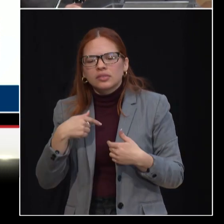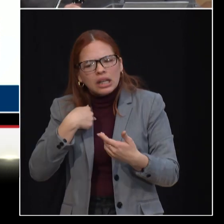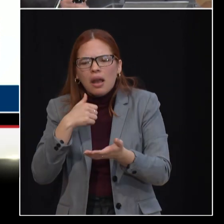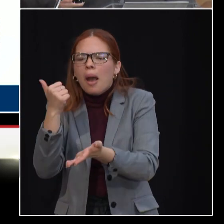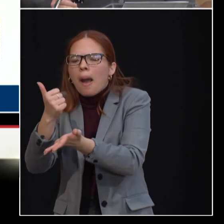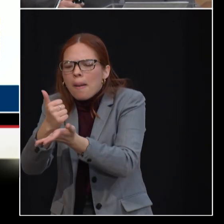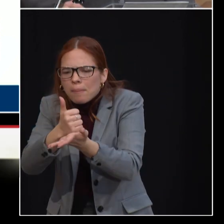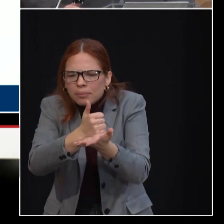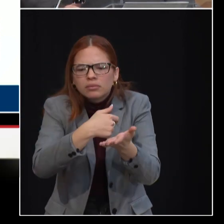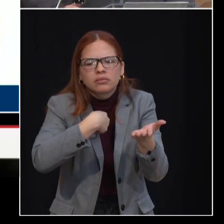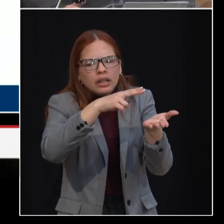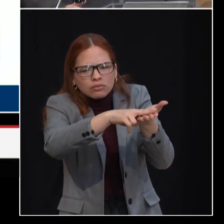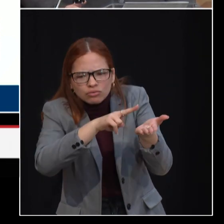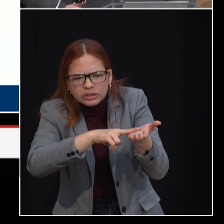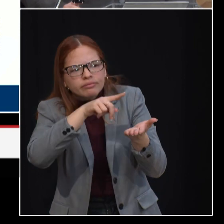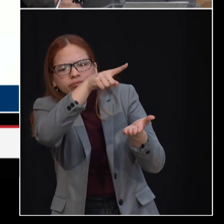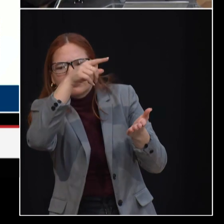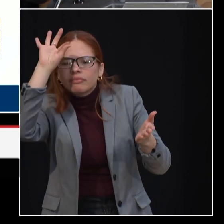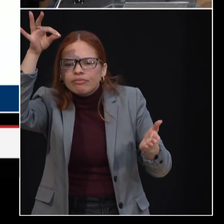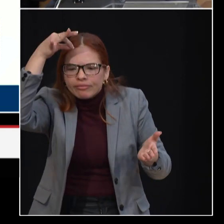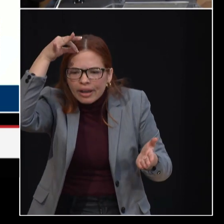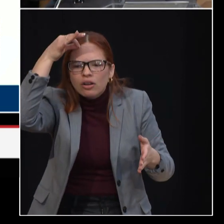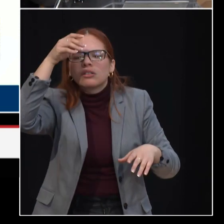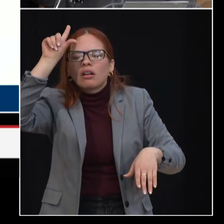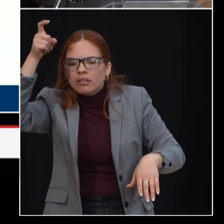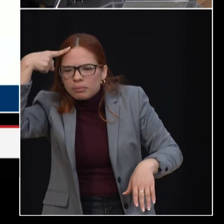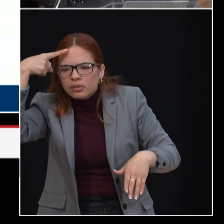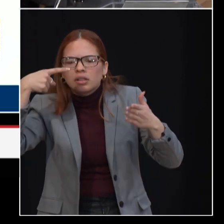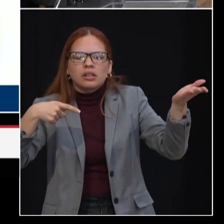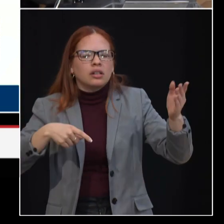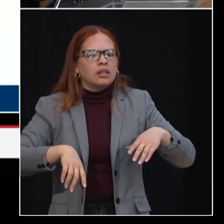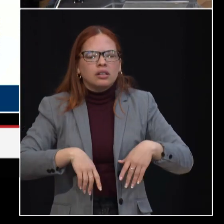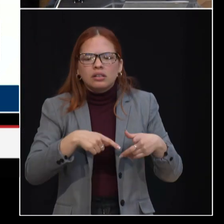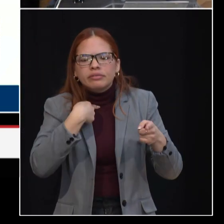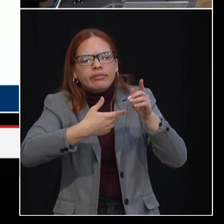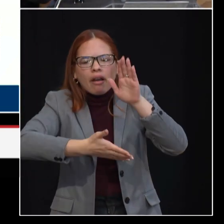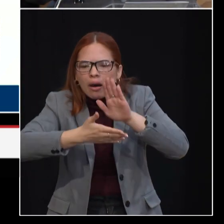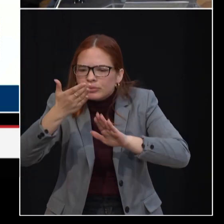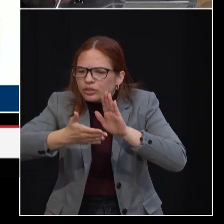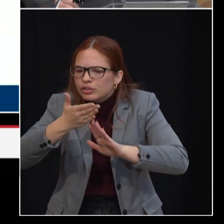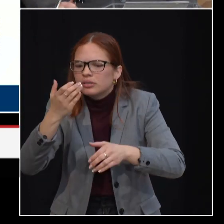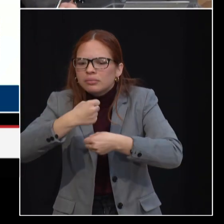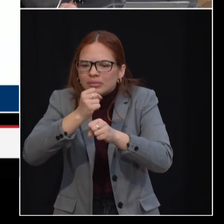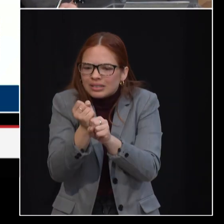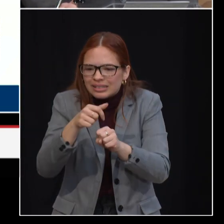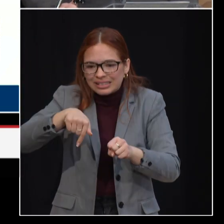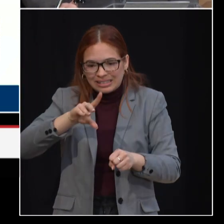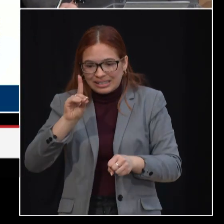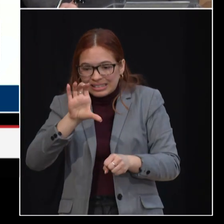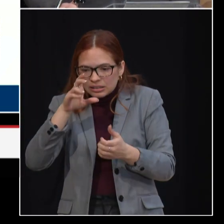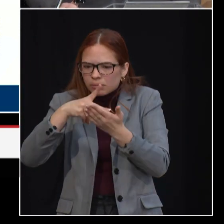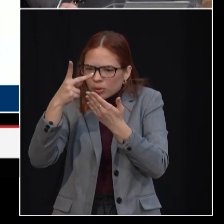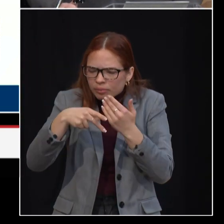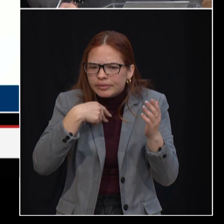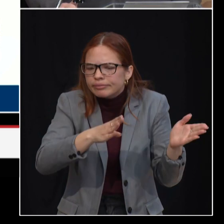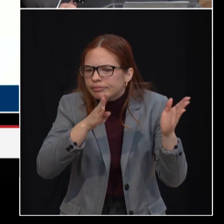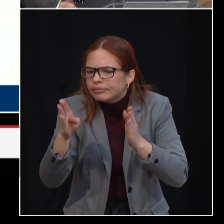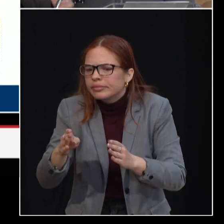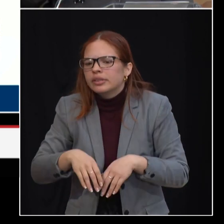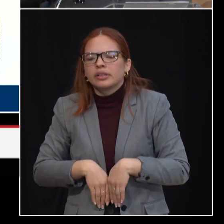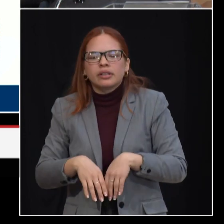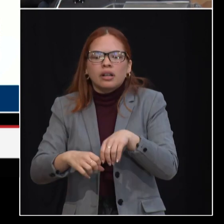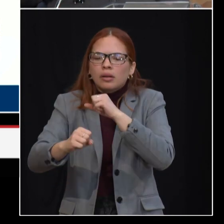with our PTAC team. We run the Made in DC program. We run the commercial revitalization program, which